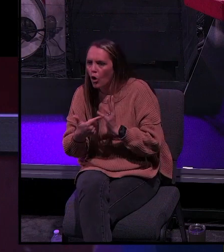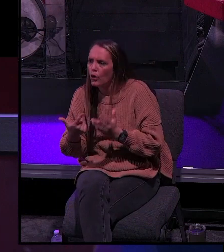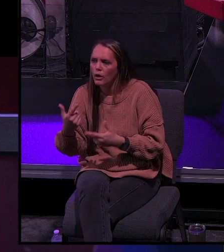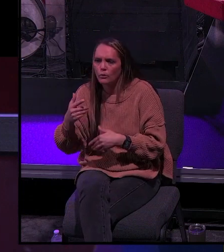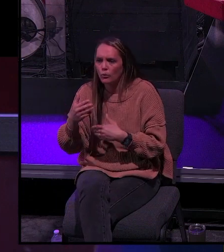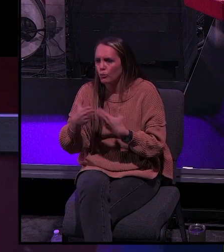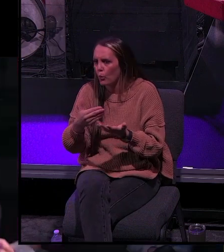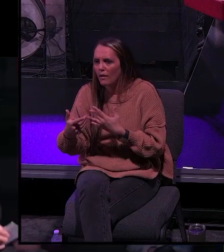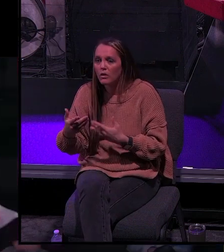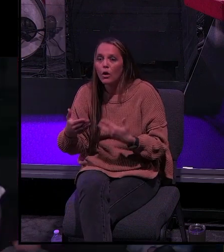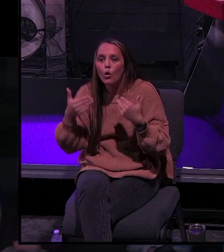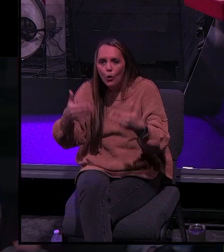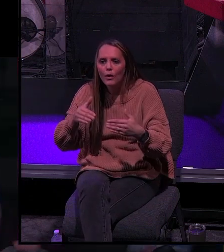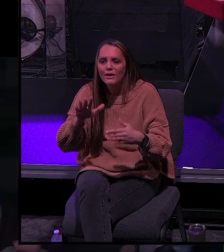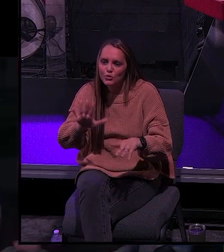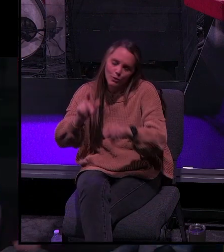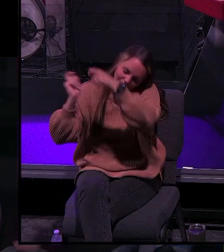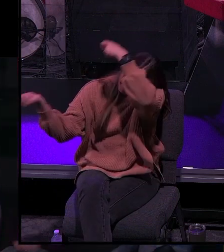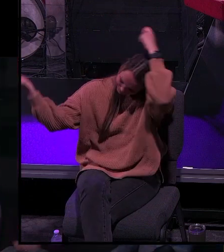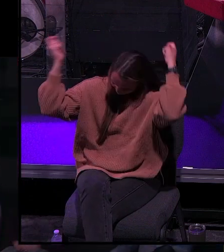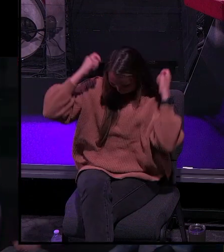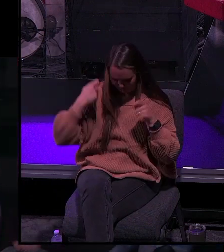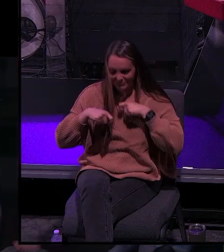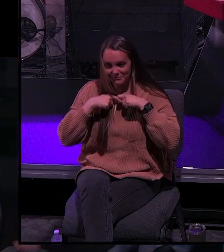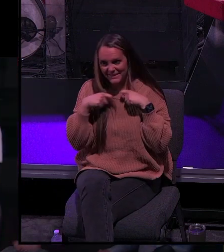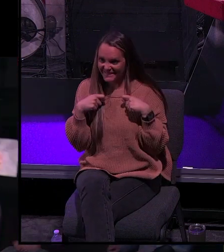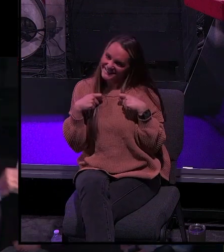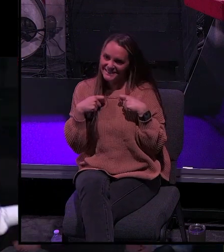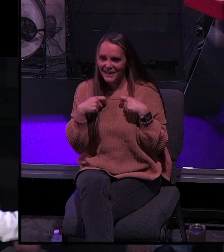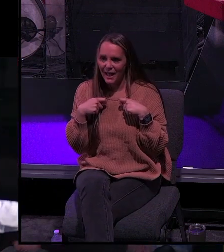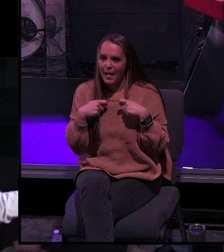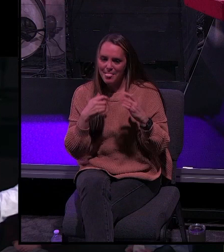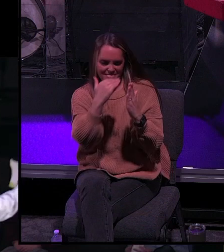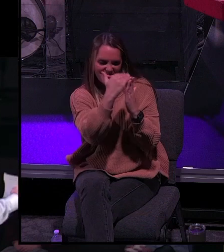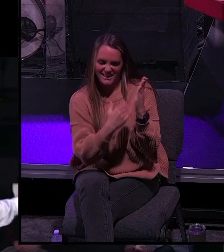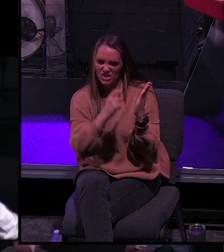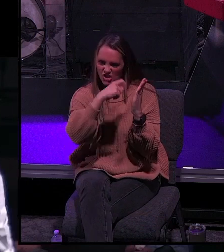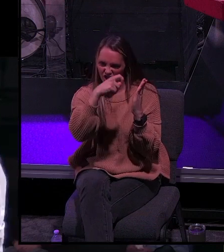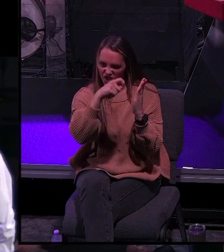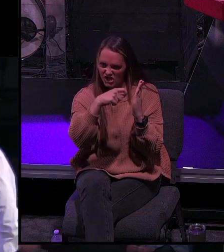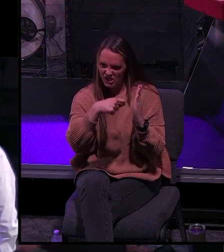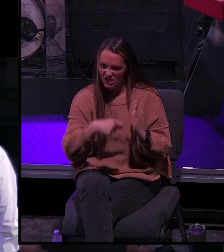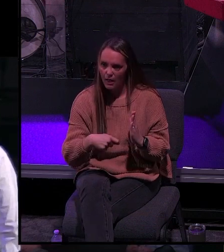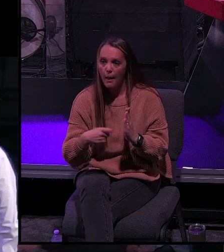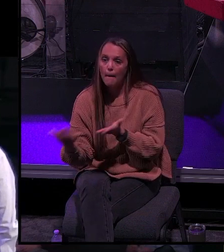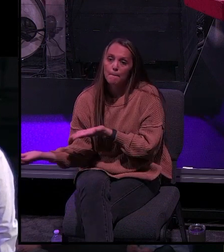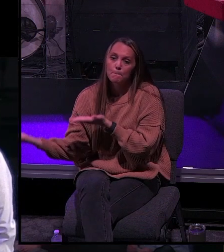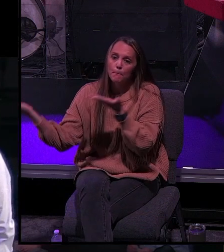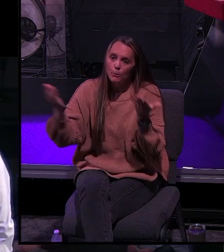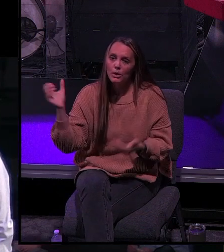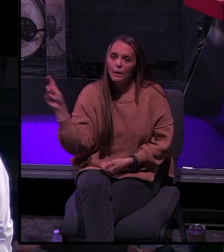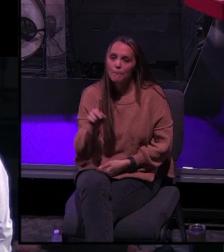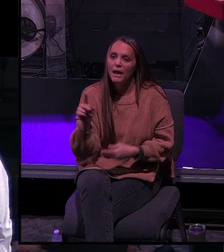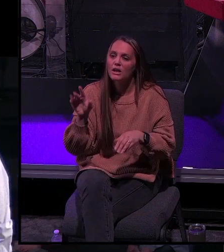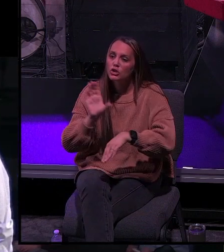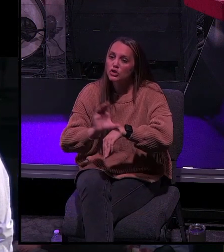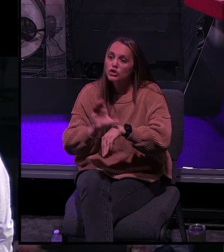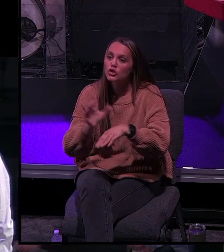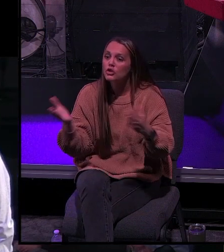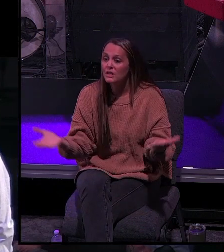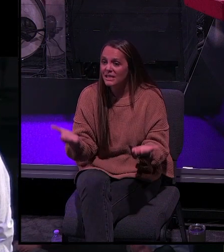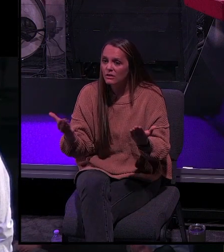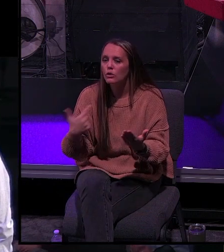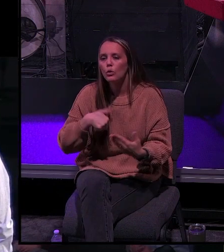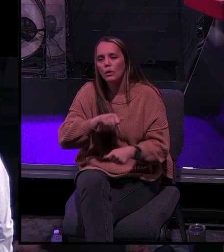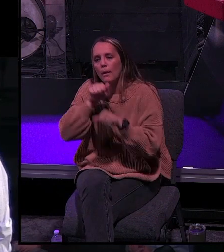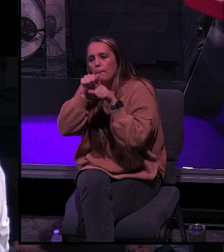cape this week, okay, and go ahead and check off some of those things and then bring them back to the church here so we can bless a number of families